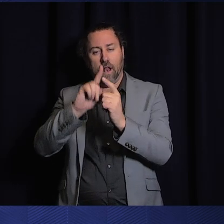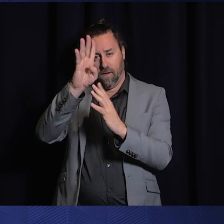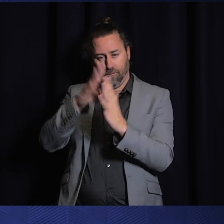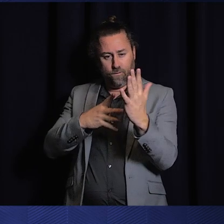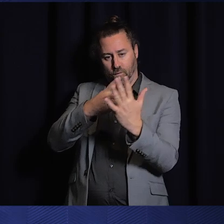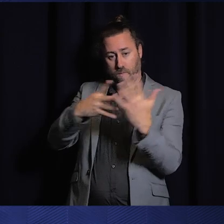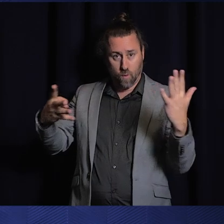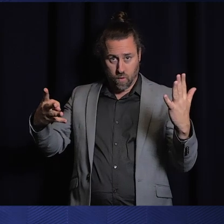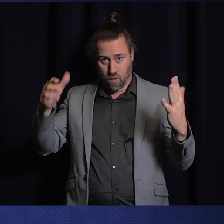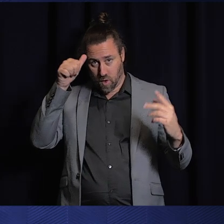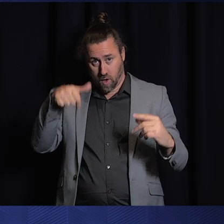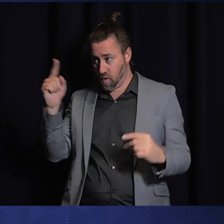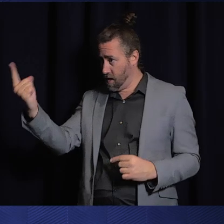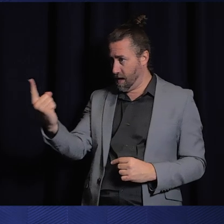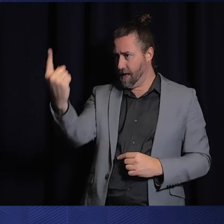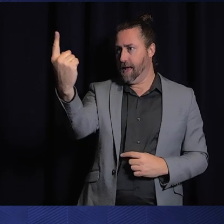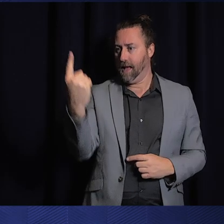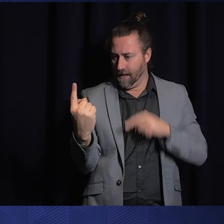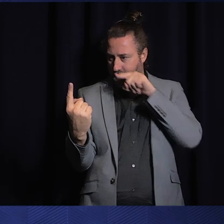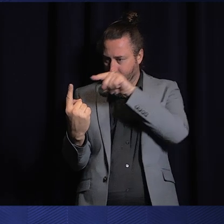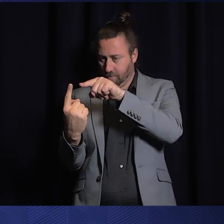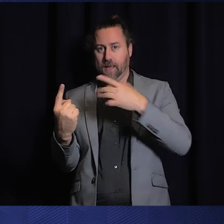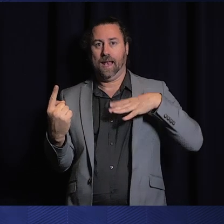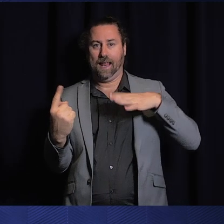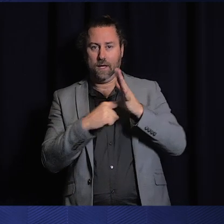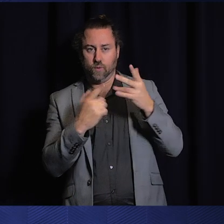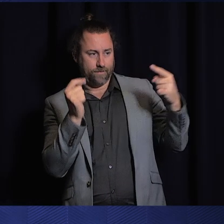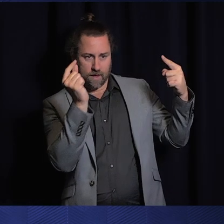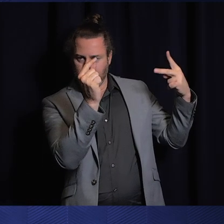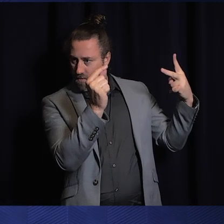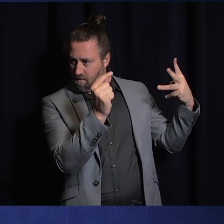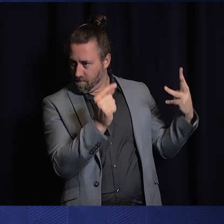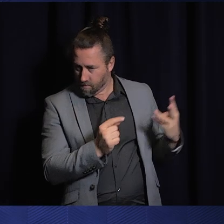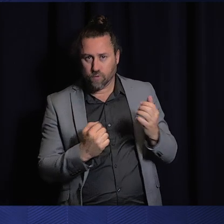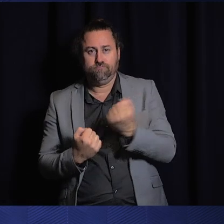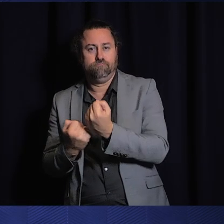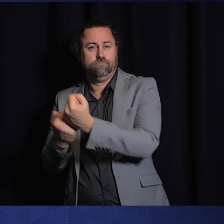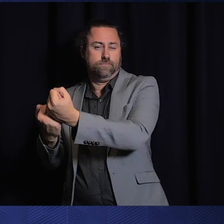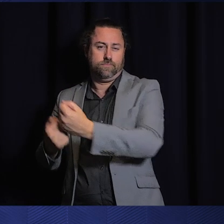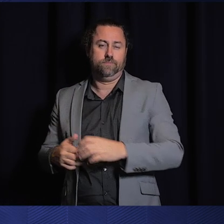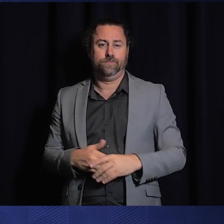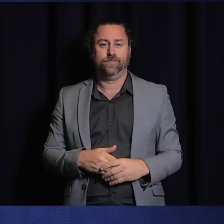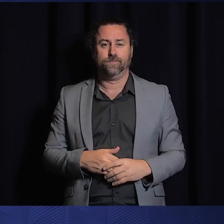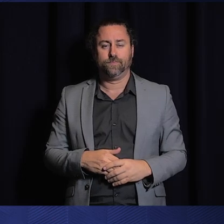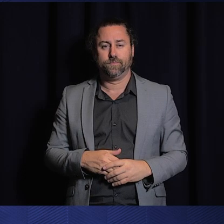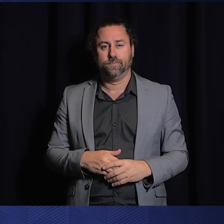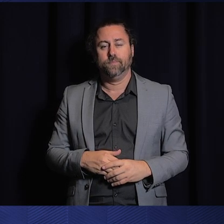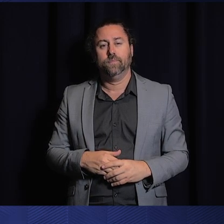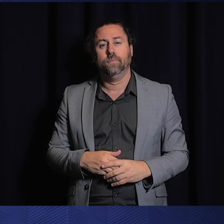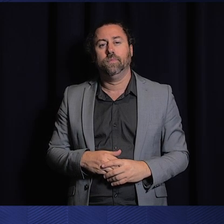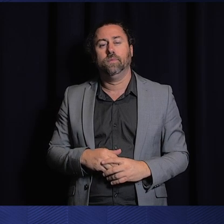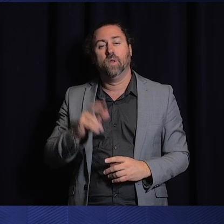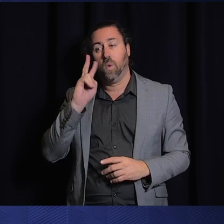that looks at these impacts in the way that this graph illustrates here. We mostly document impacts on